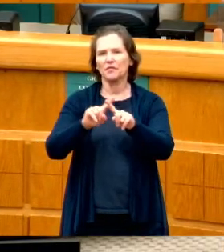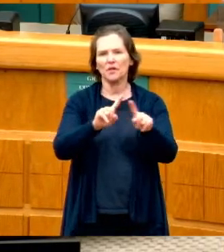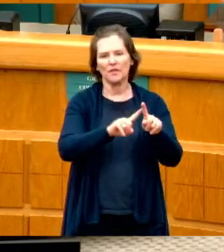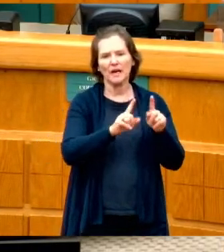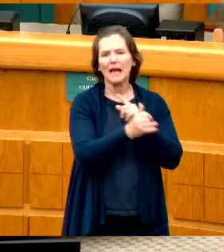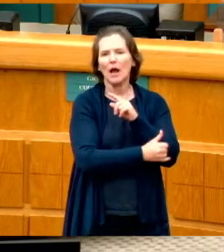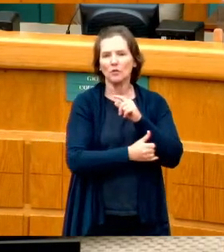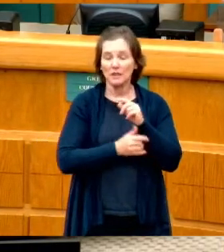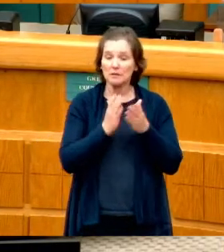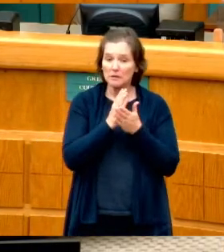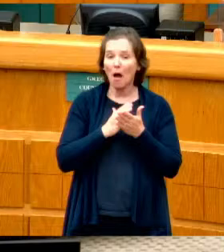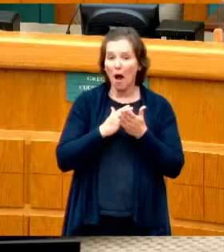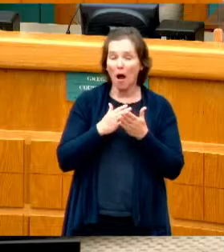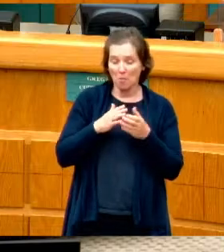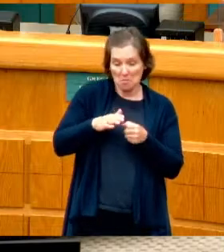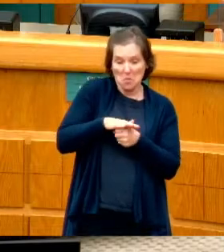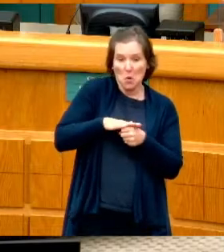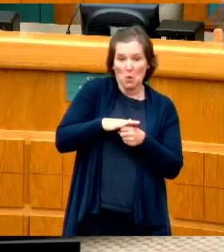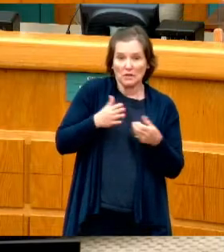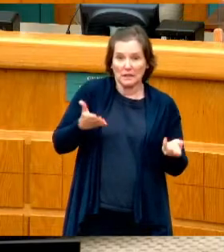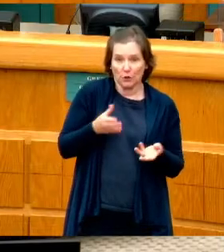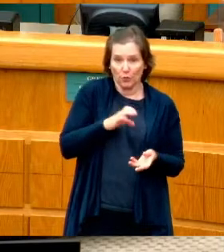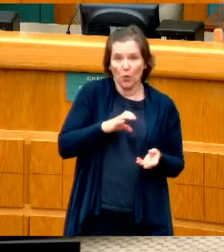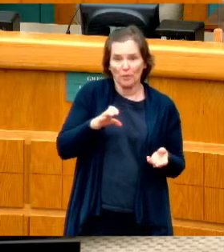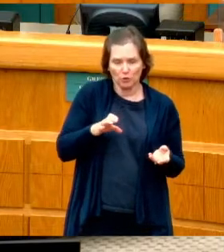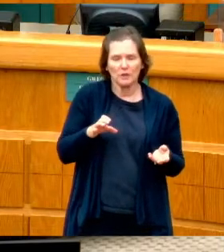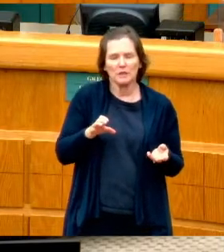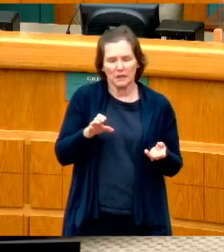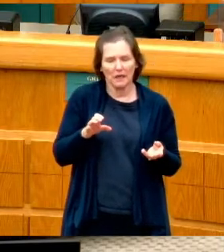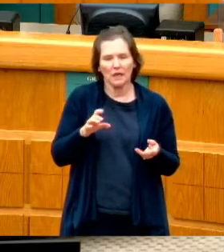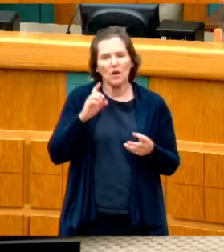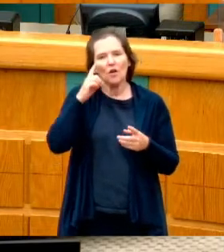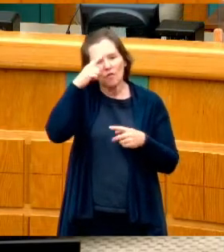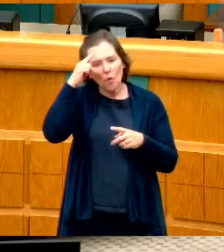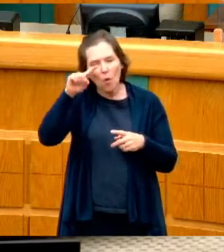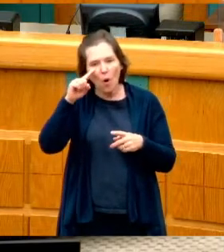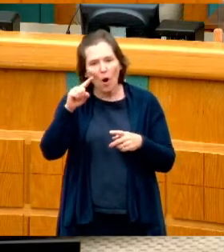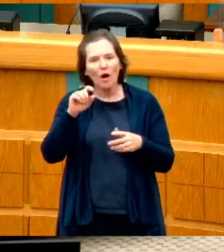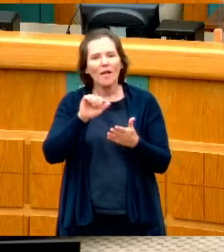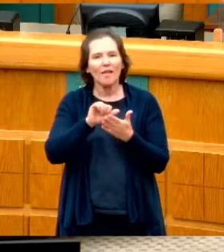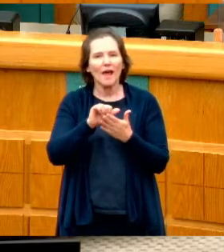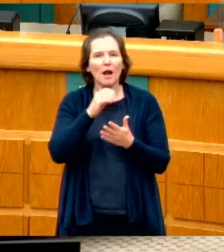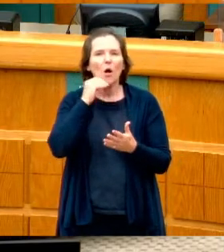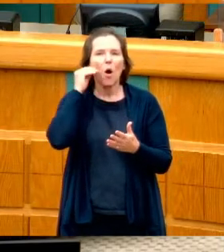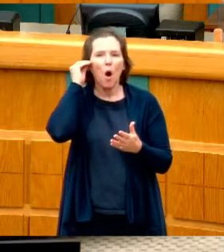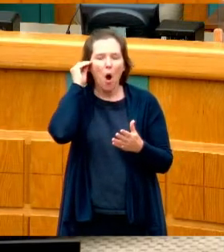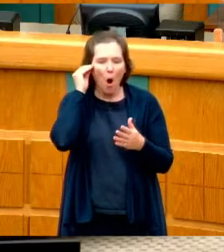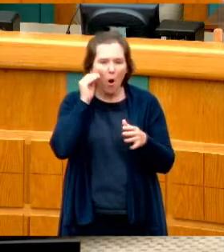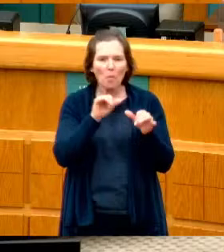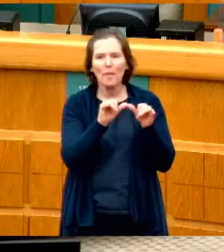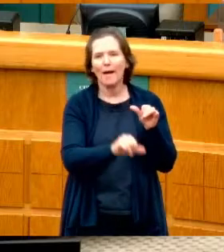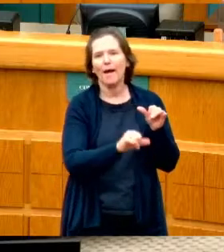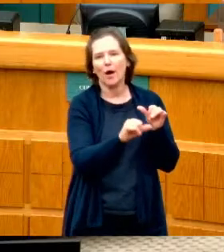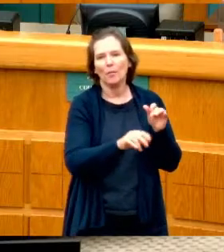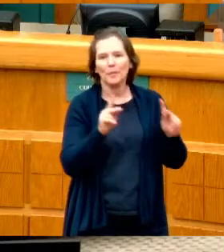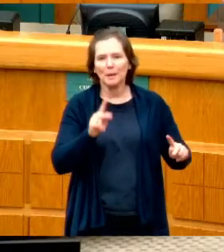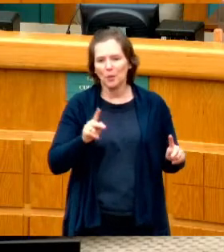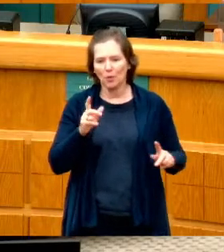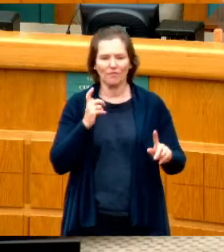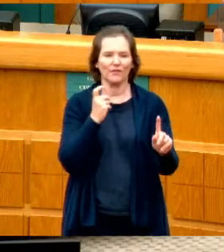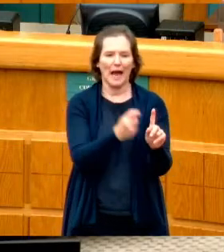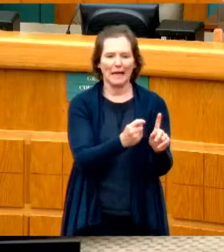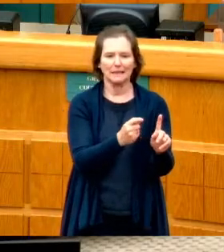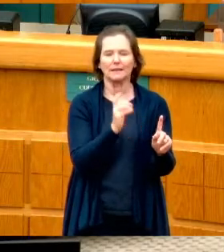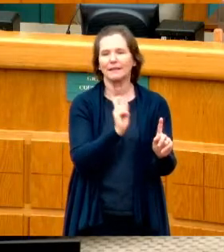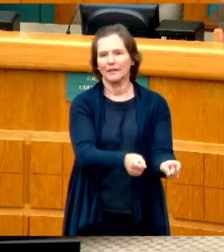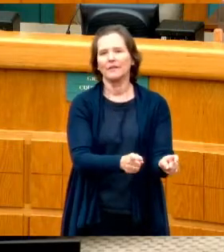counties. It is humbling to see our Corpus Christi program become a blueprint for Texas to follow,